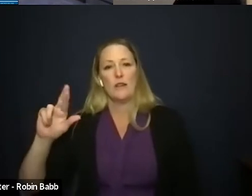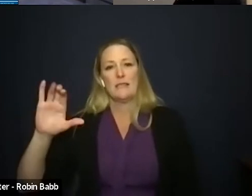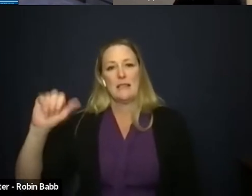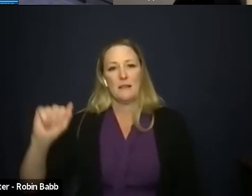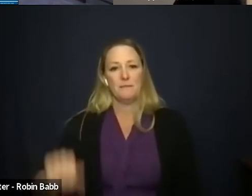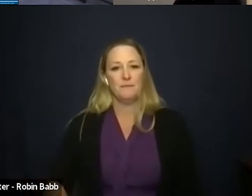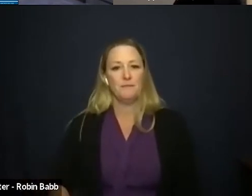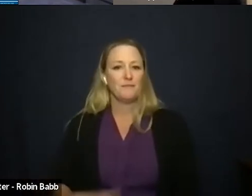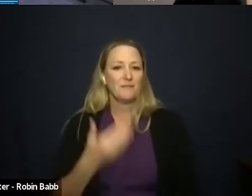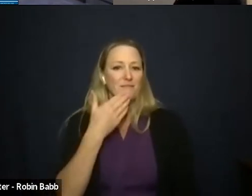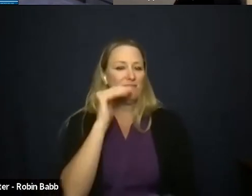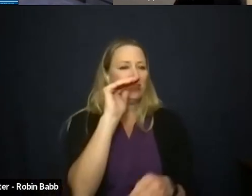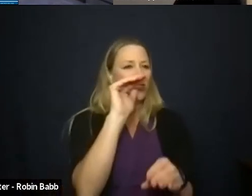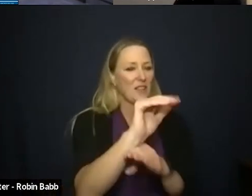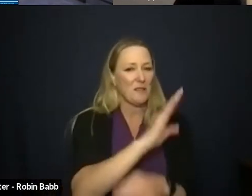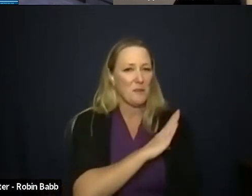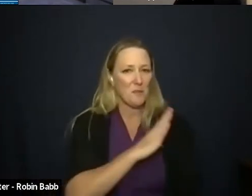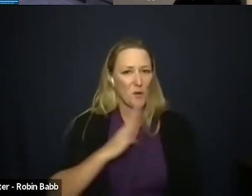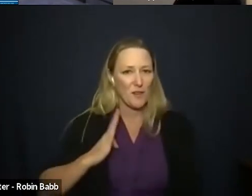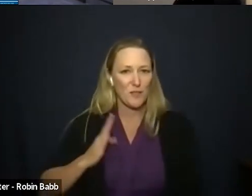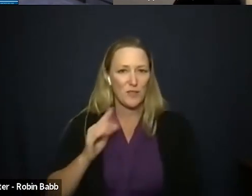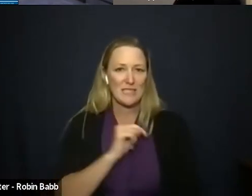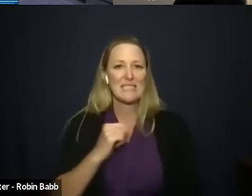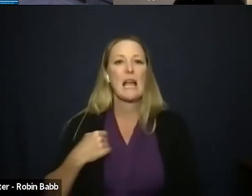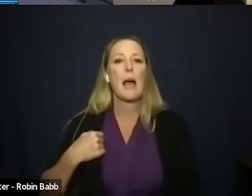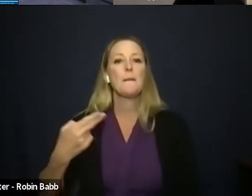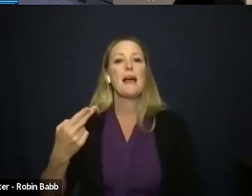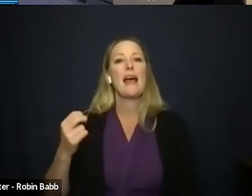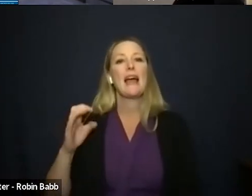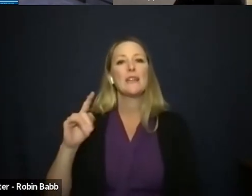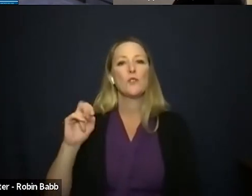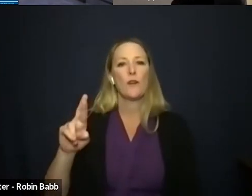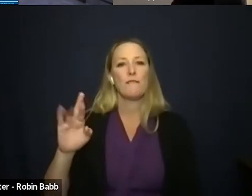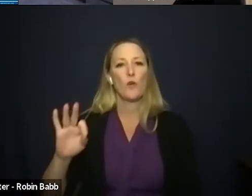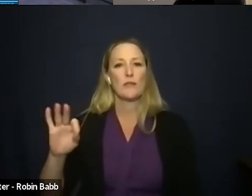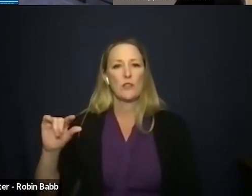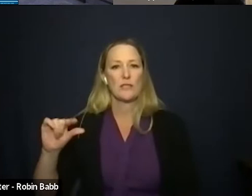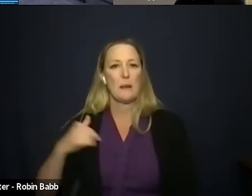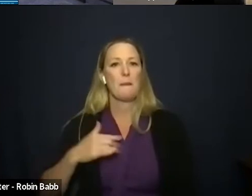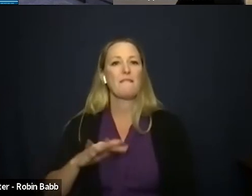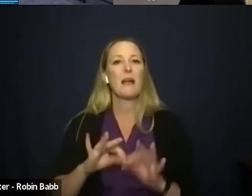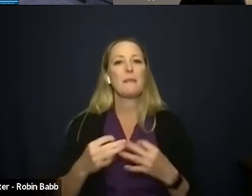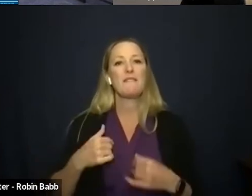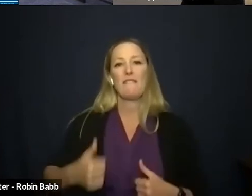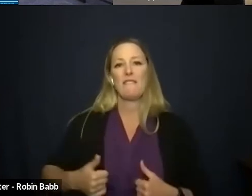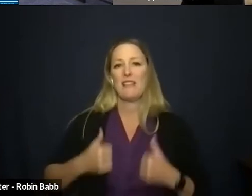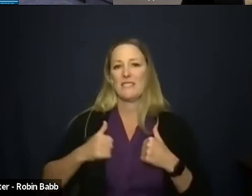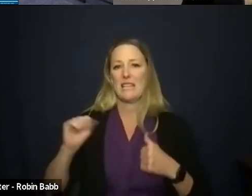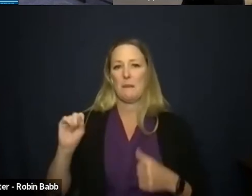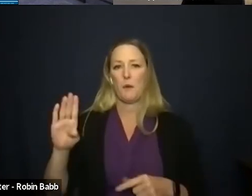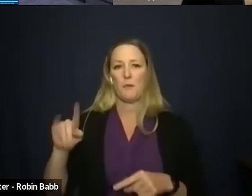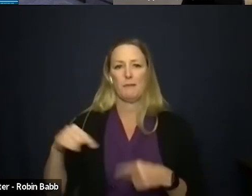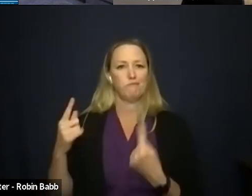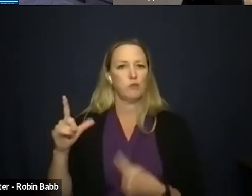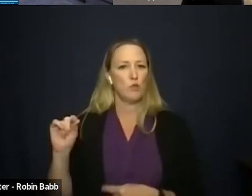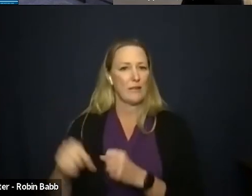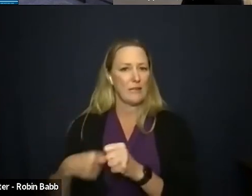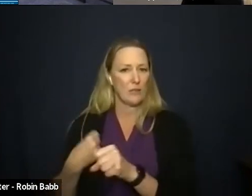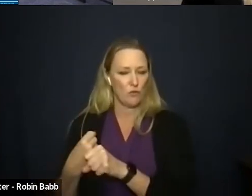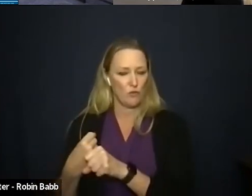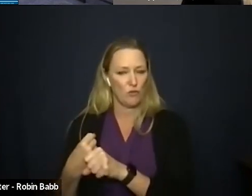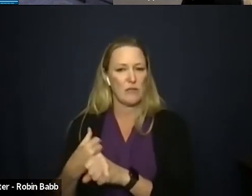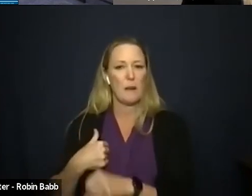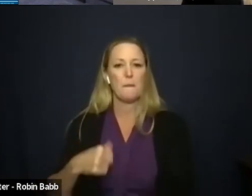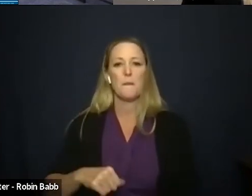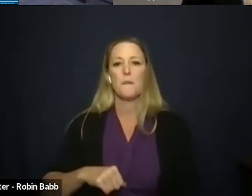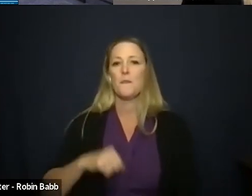good evening board of trustees my name is hector flores garcia my family and i have lived in santa barbara for the past 20 years as a proud